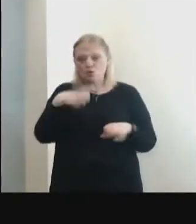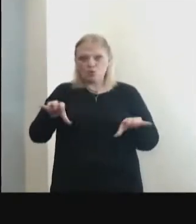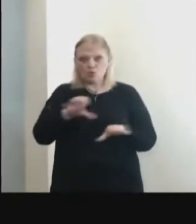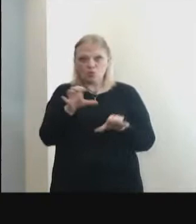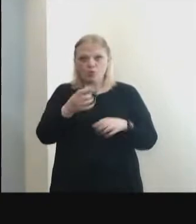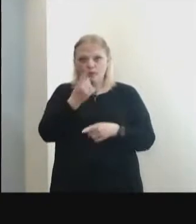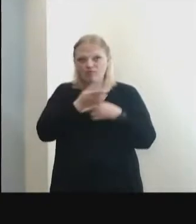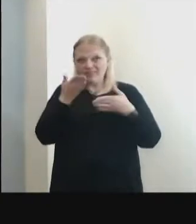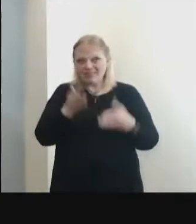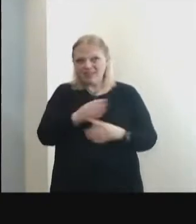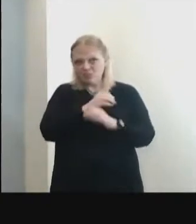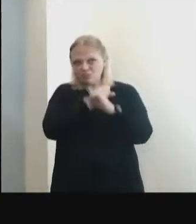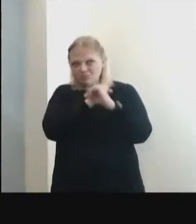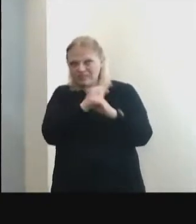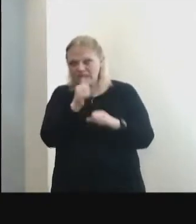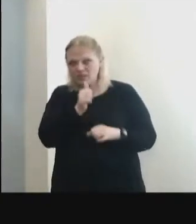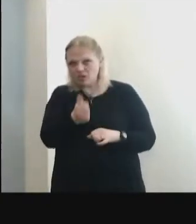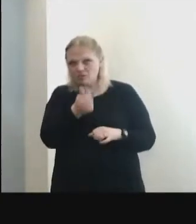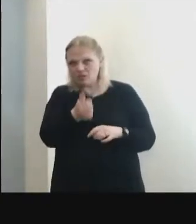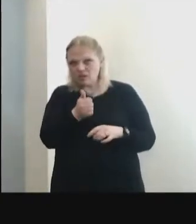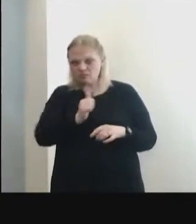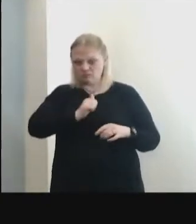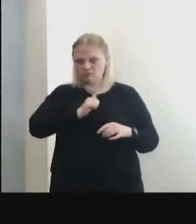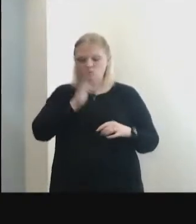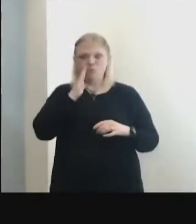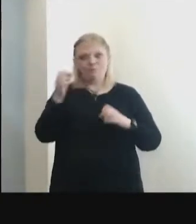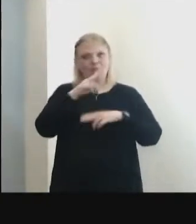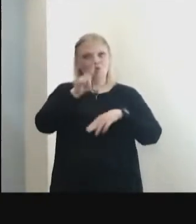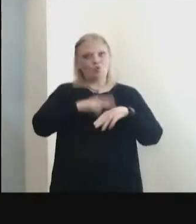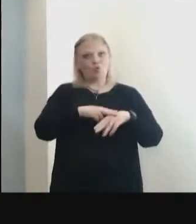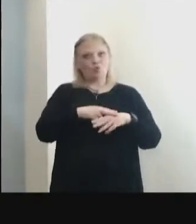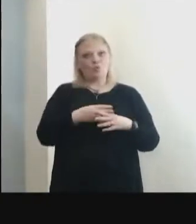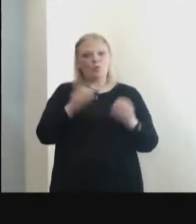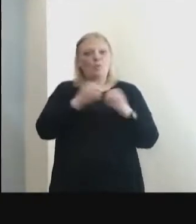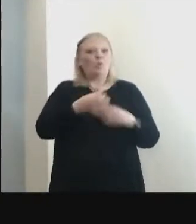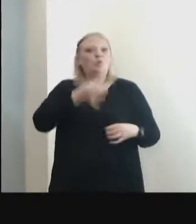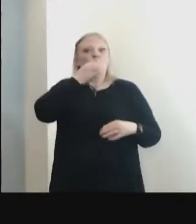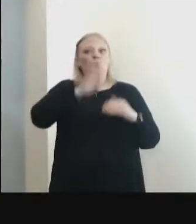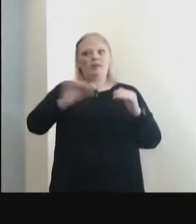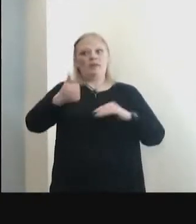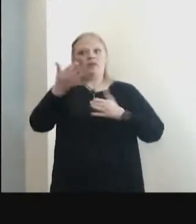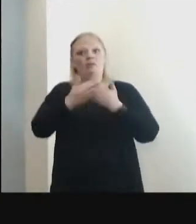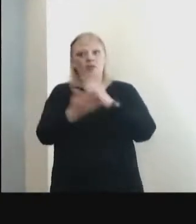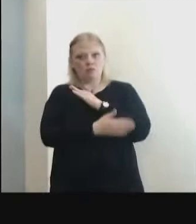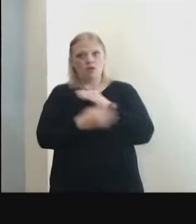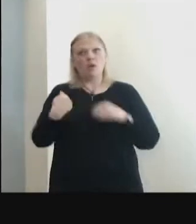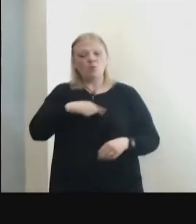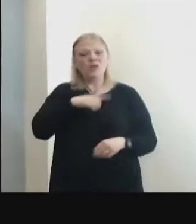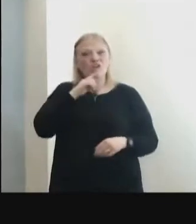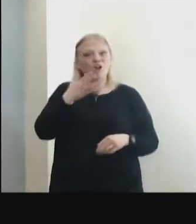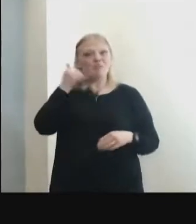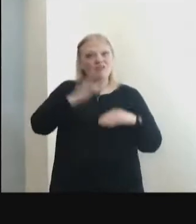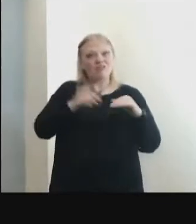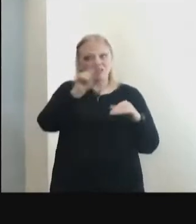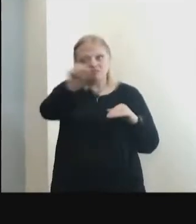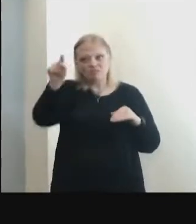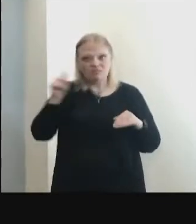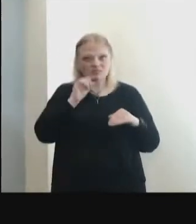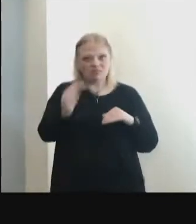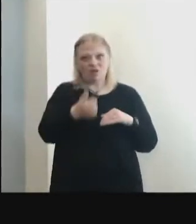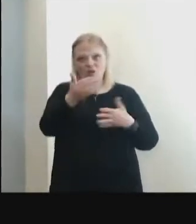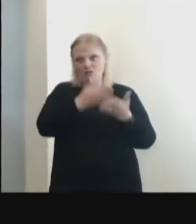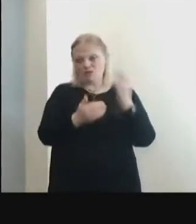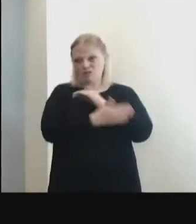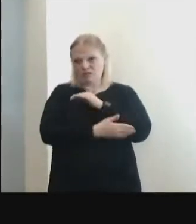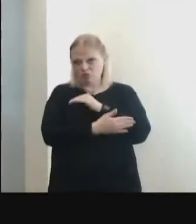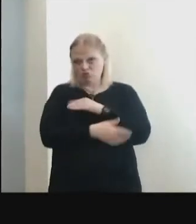protect ourselves, we'll be back to normal a lot sooner than other parts of the country, and we are doing better than other parts of the country now